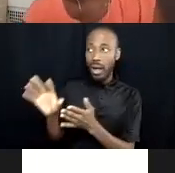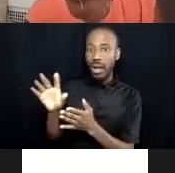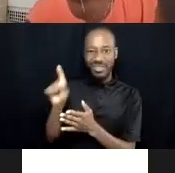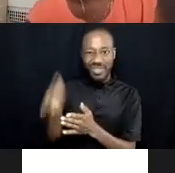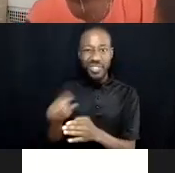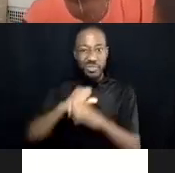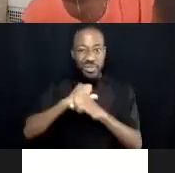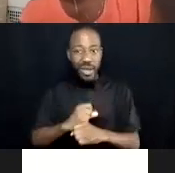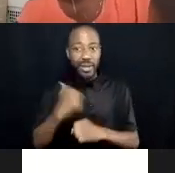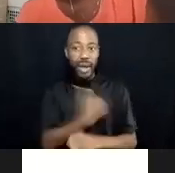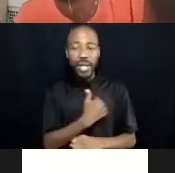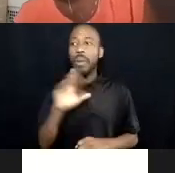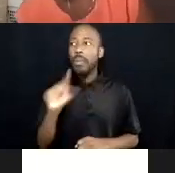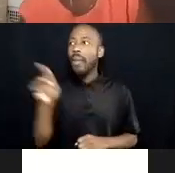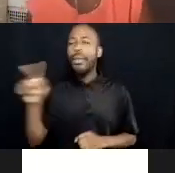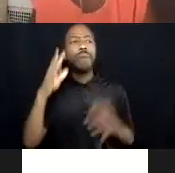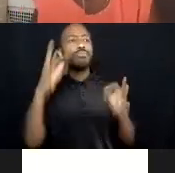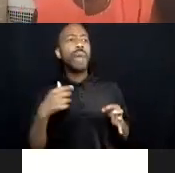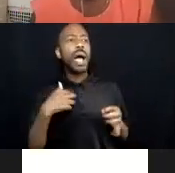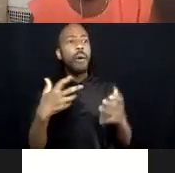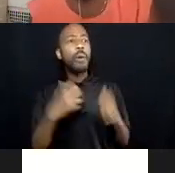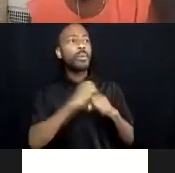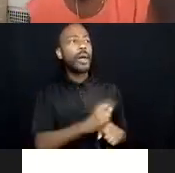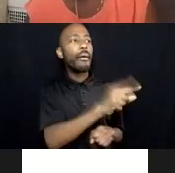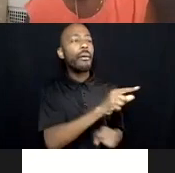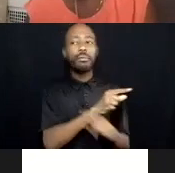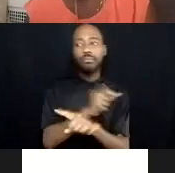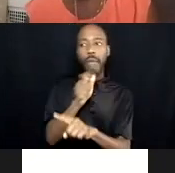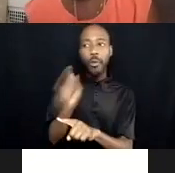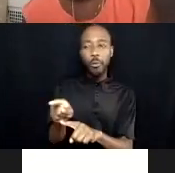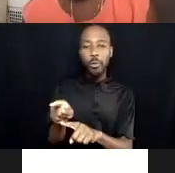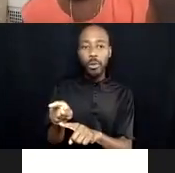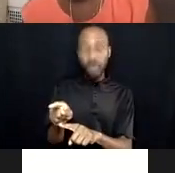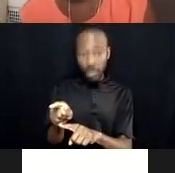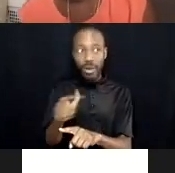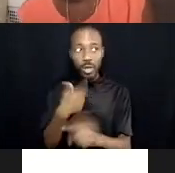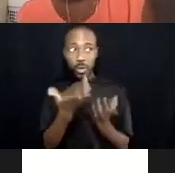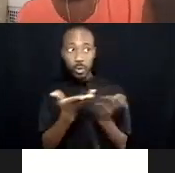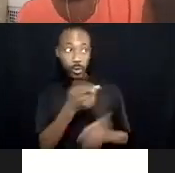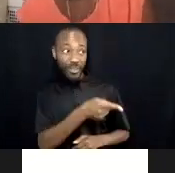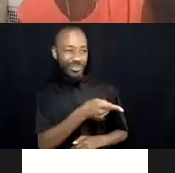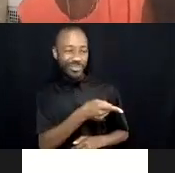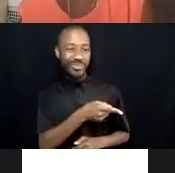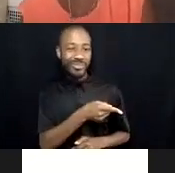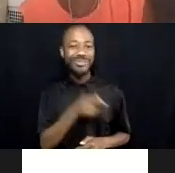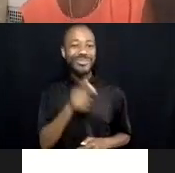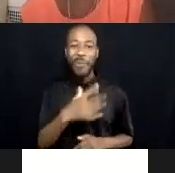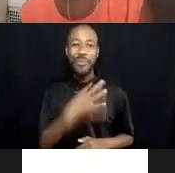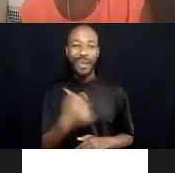who they want to protect. They choose who they want to serve. And it's not us. So I feel like we